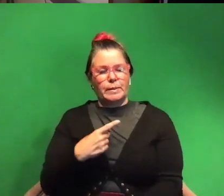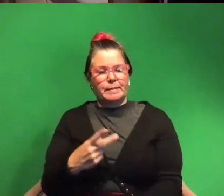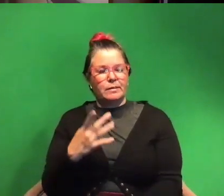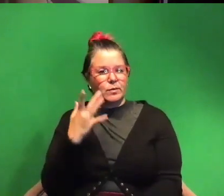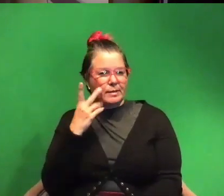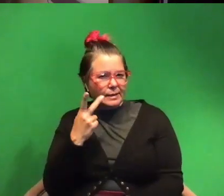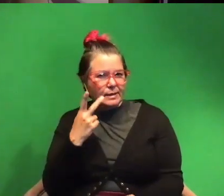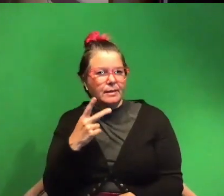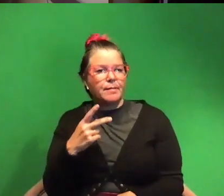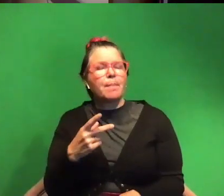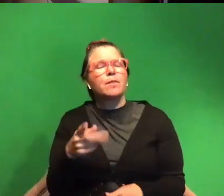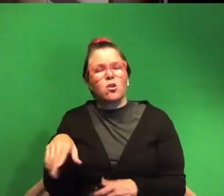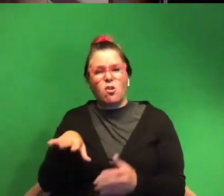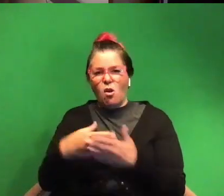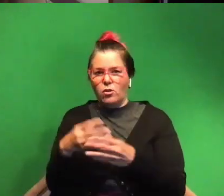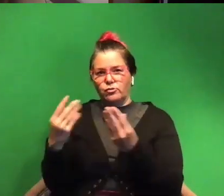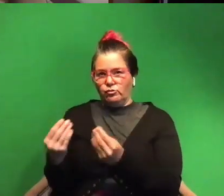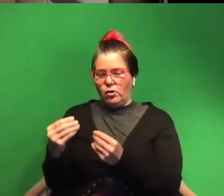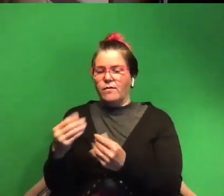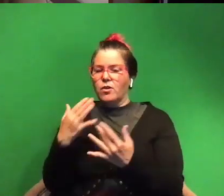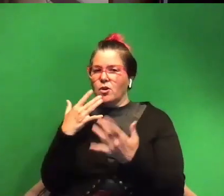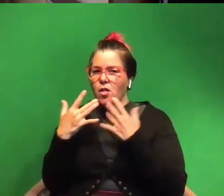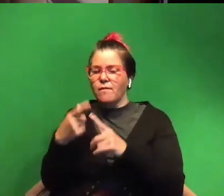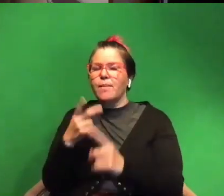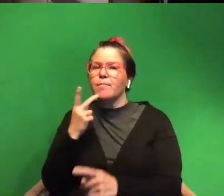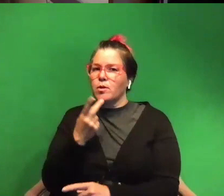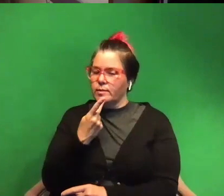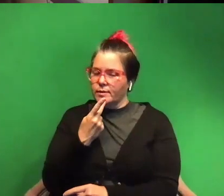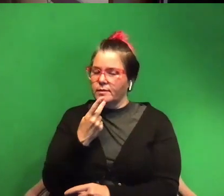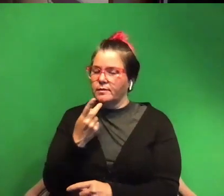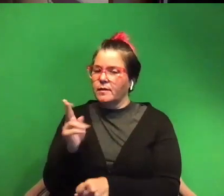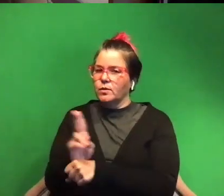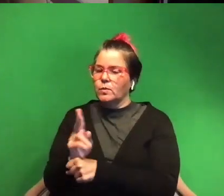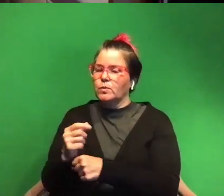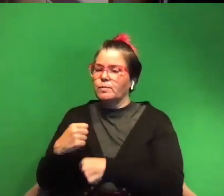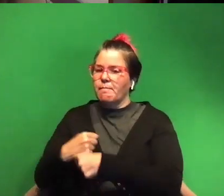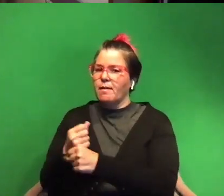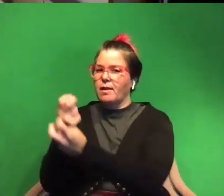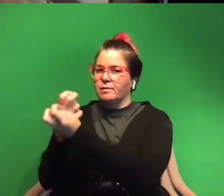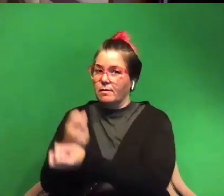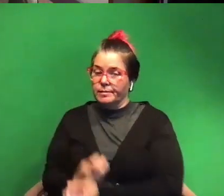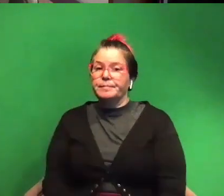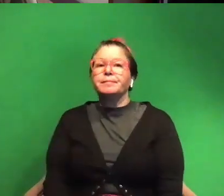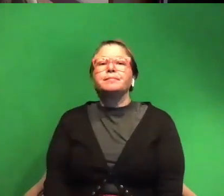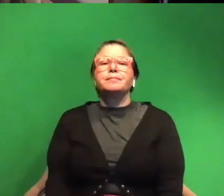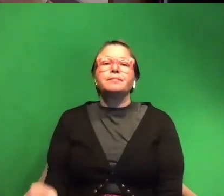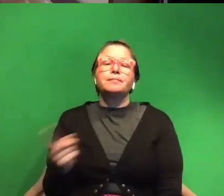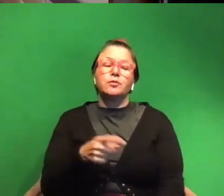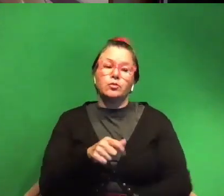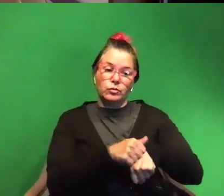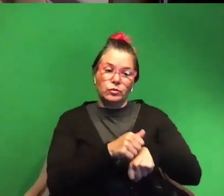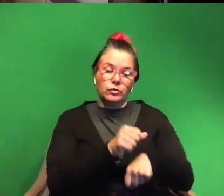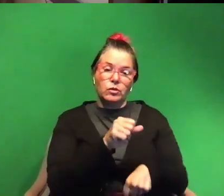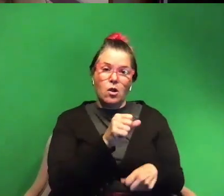And those are all soft corals actually, and they get their color from the proteins that they use to build their skeleton. The stony